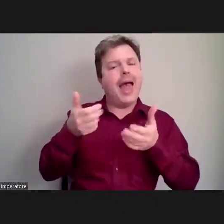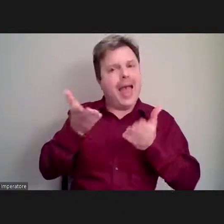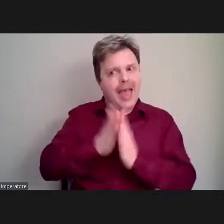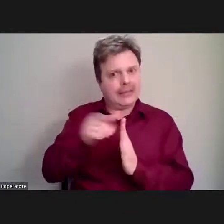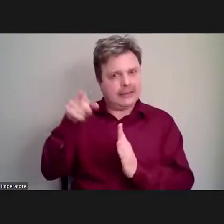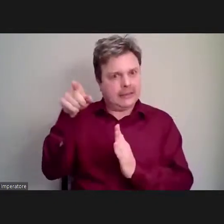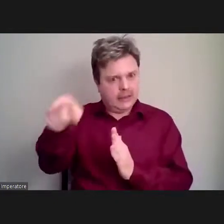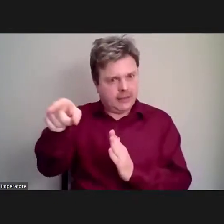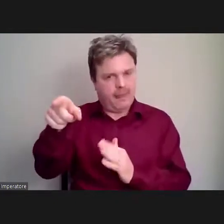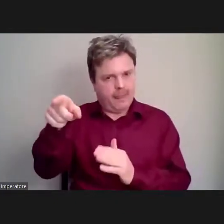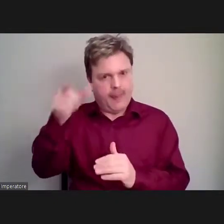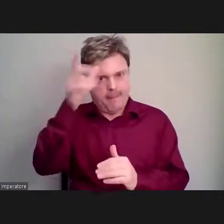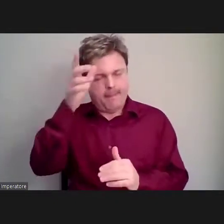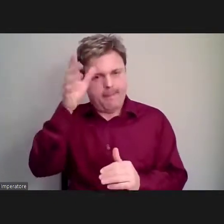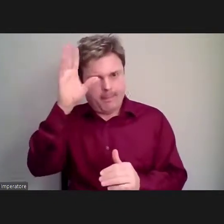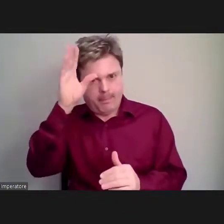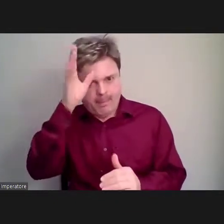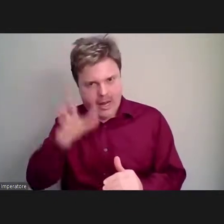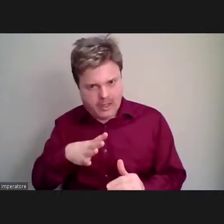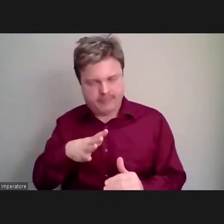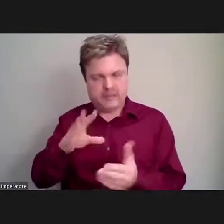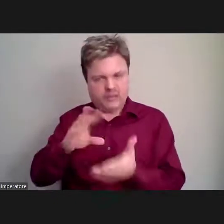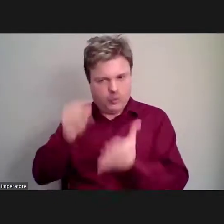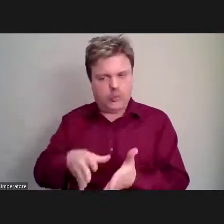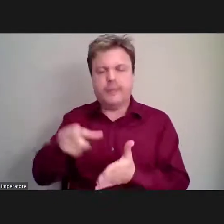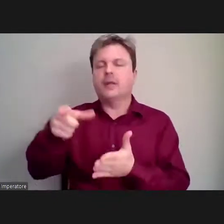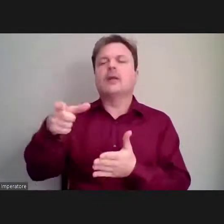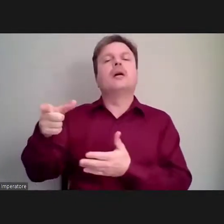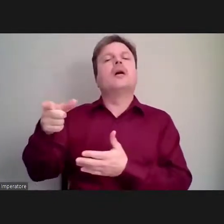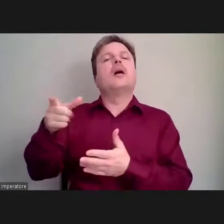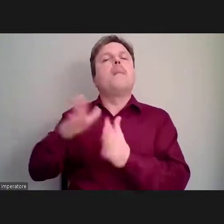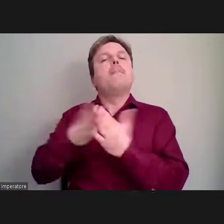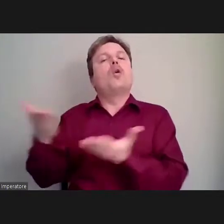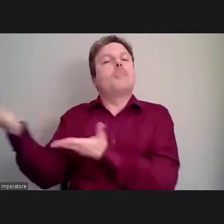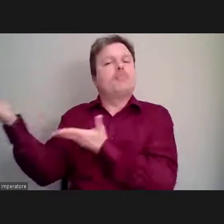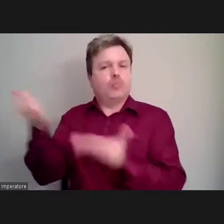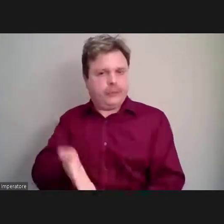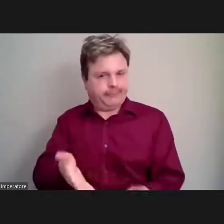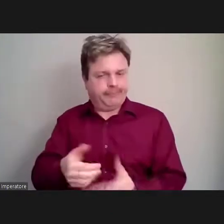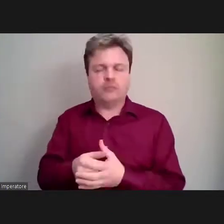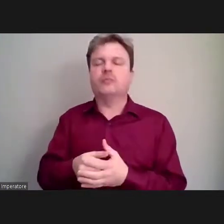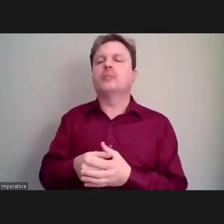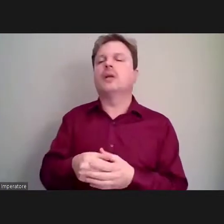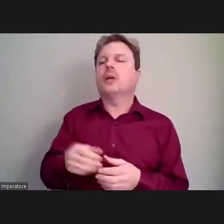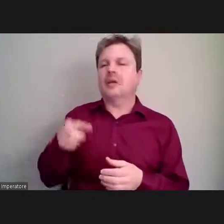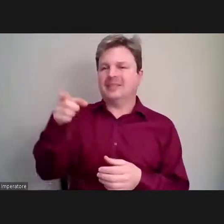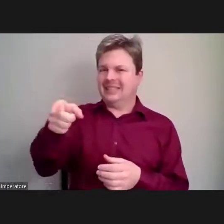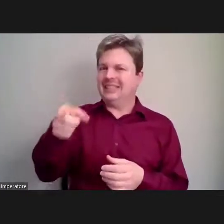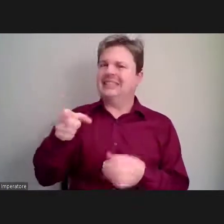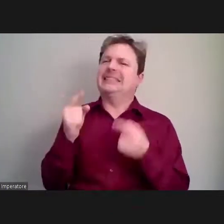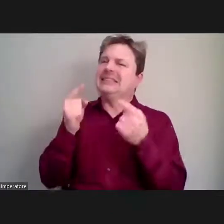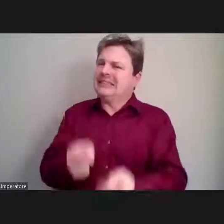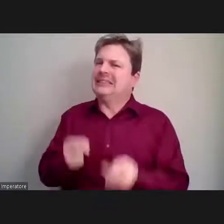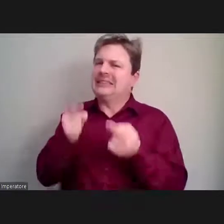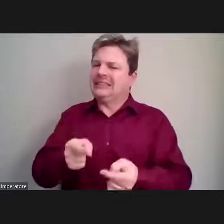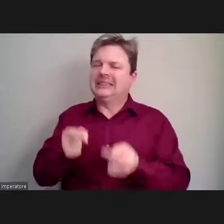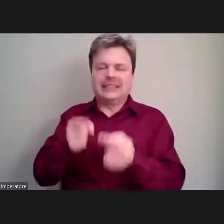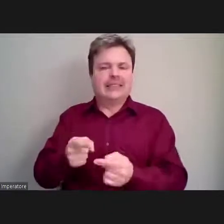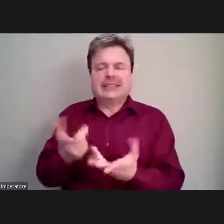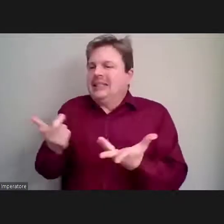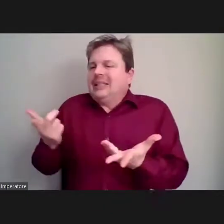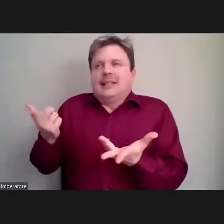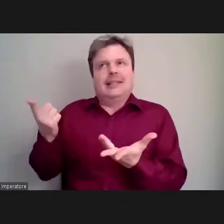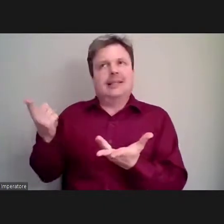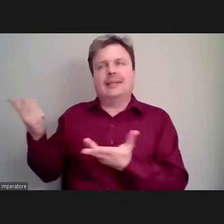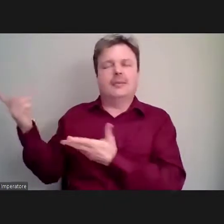Because that was one of the things that this particular student had been having difficulty with, was arriving at his tutoring sessions with his materials in hand.